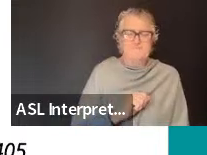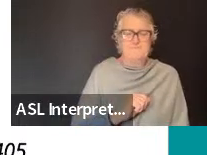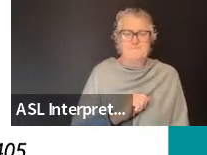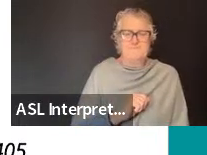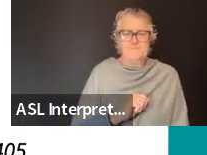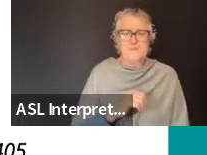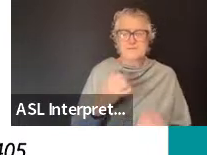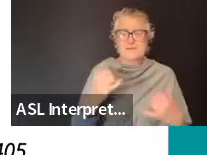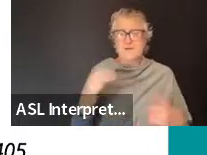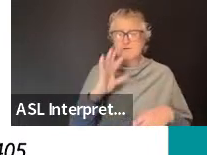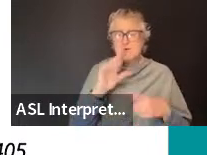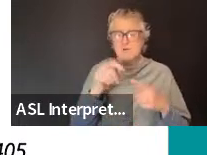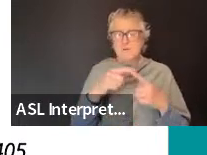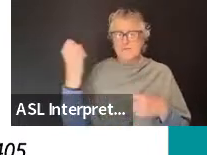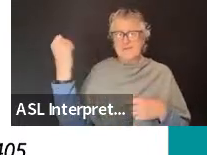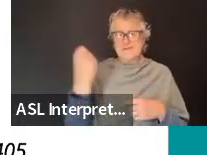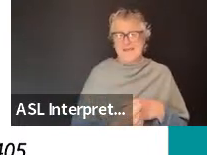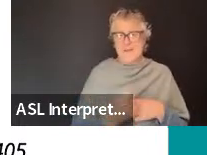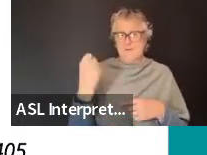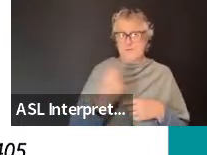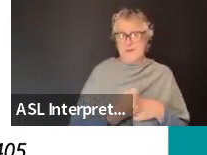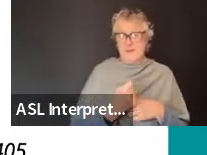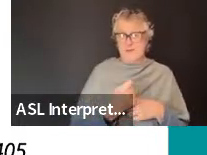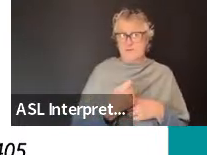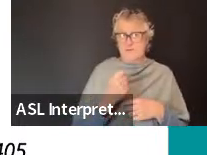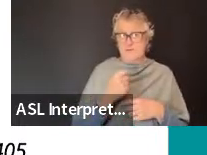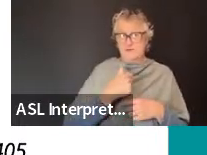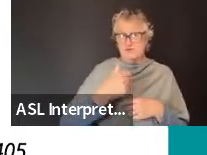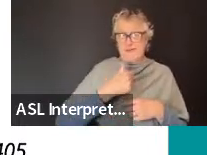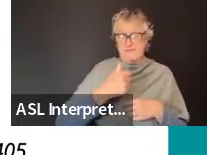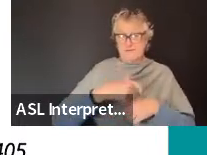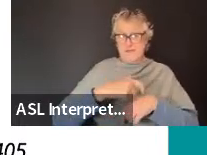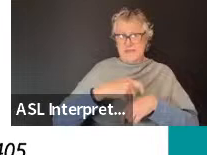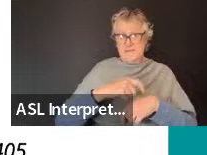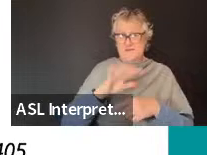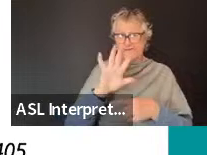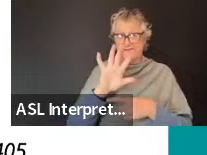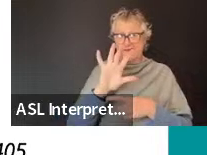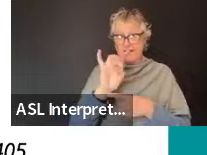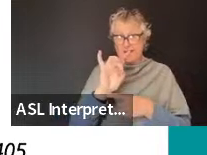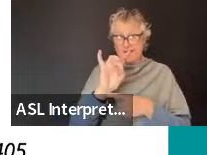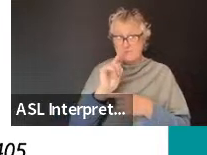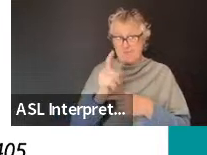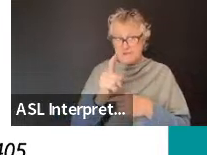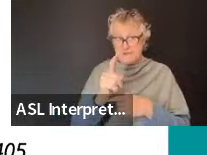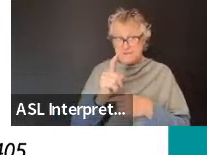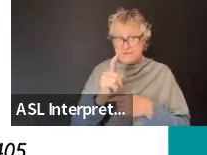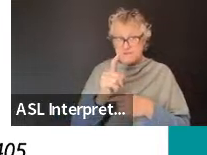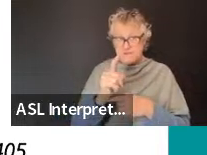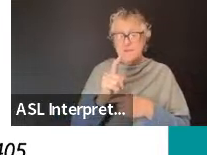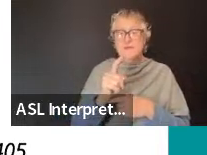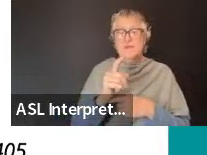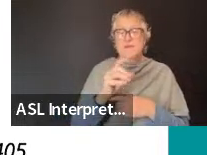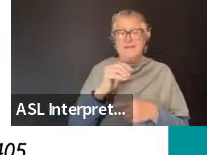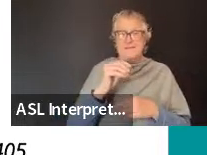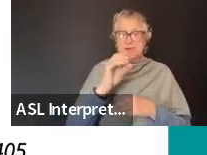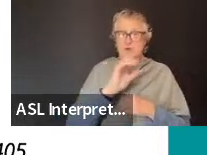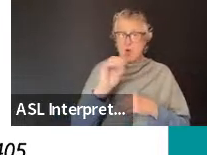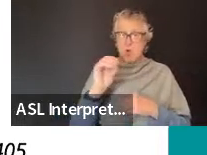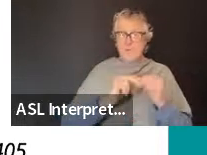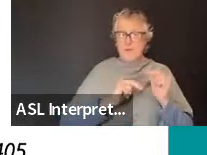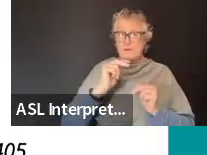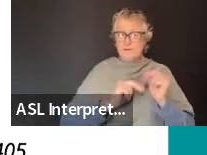travel time shown there on the left is 58 minutes in the no build condition. It reduces about 4 minutes